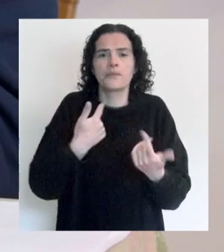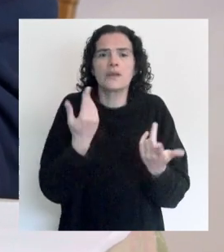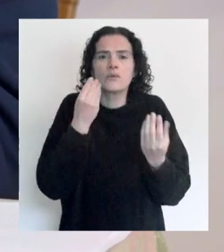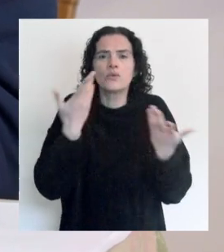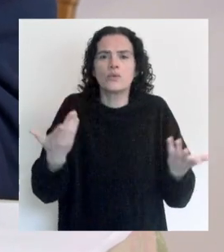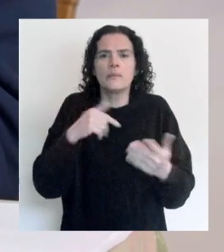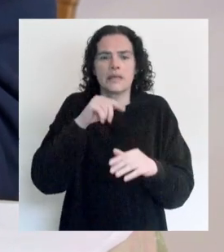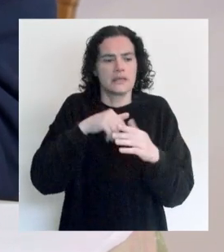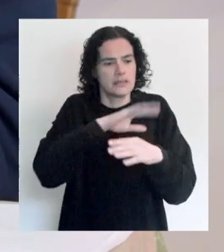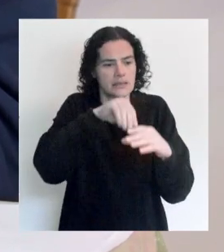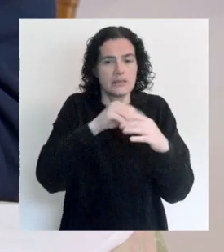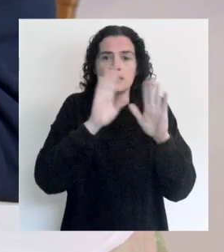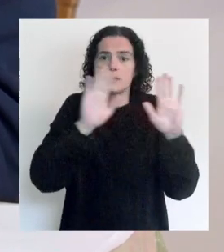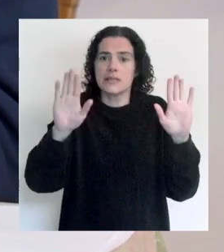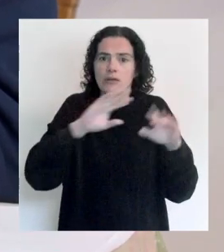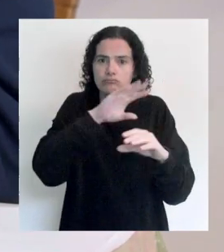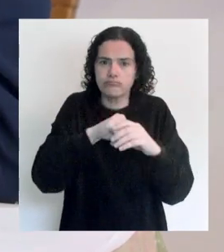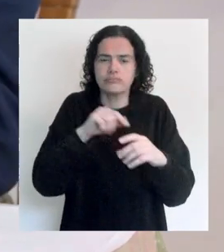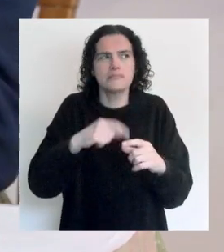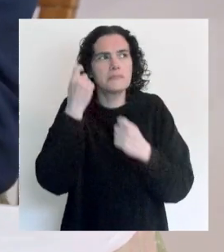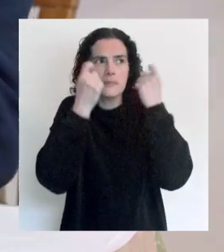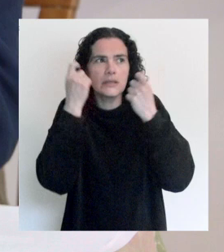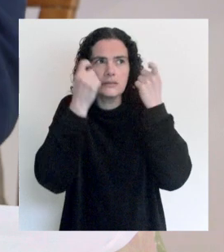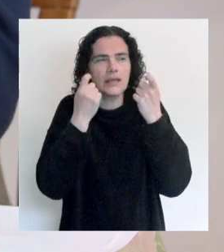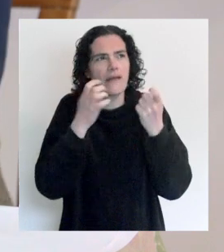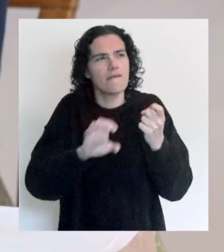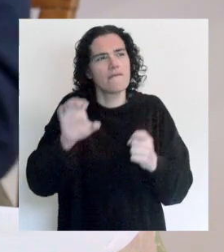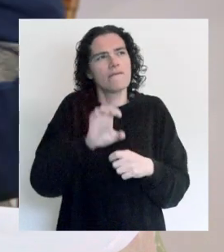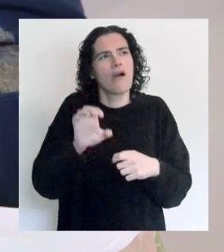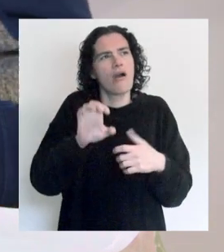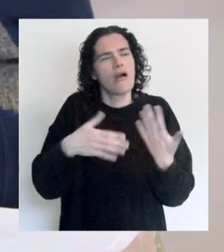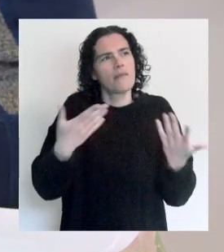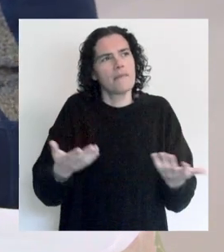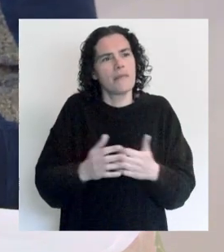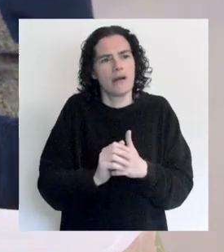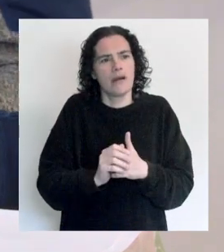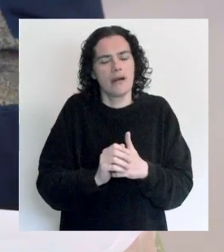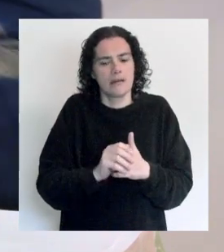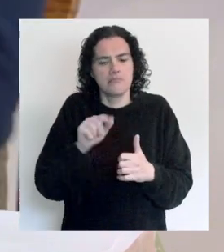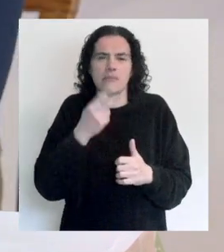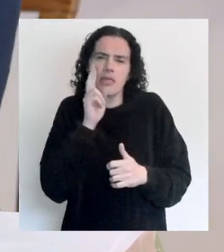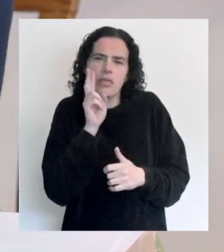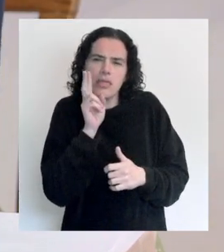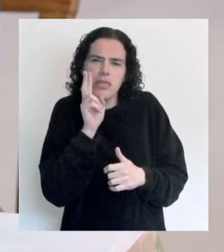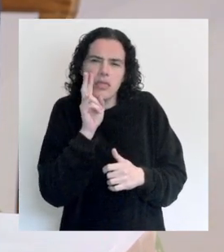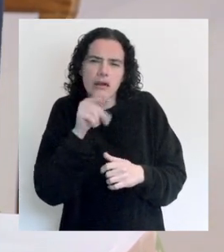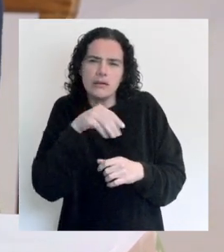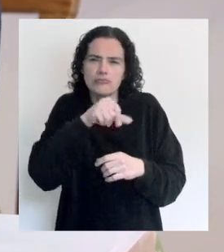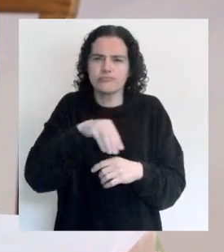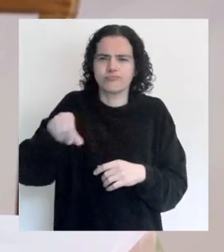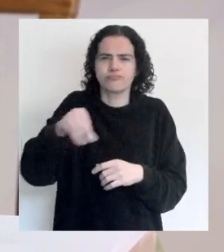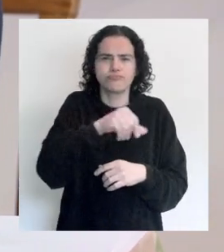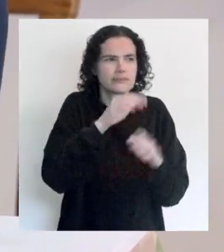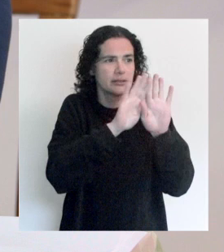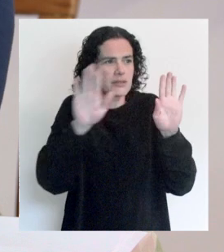is part of these exhibitions is also to think about, in a way, maybe the observation that the